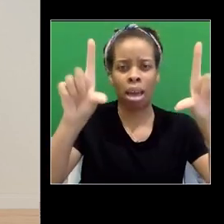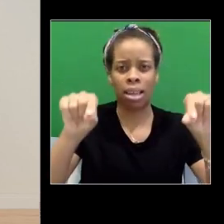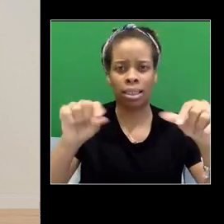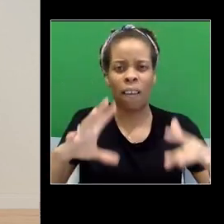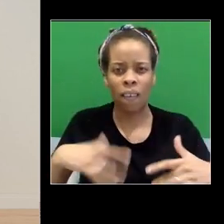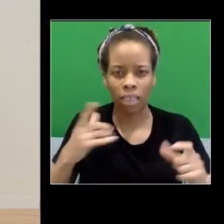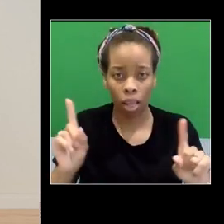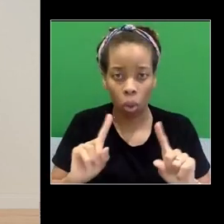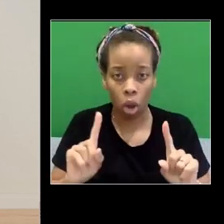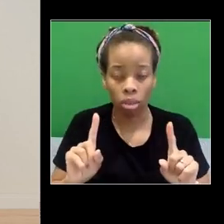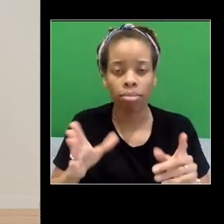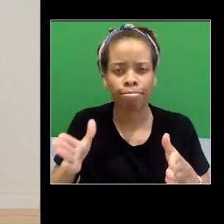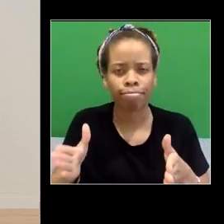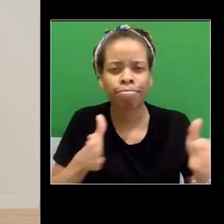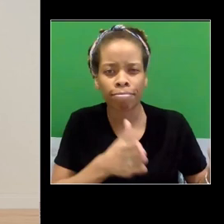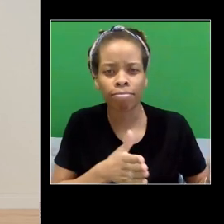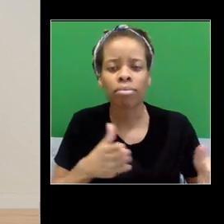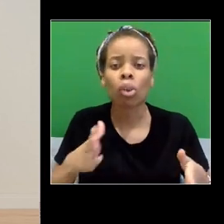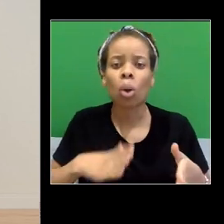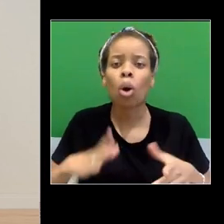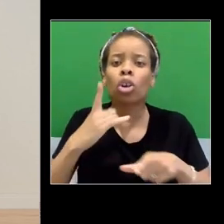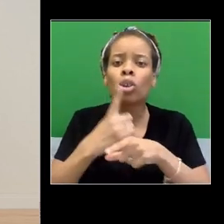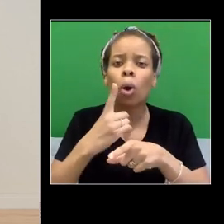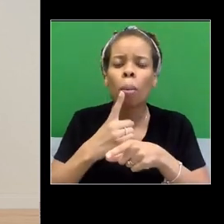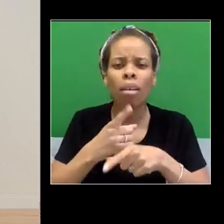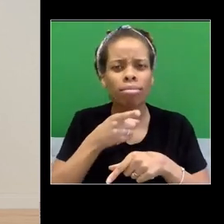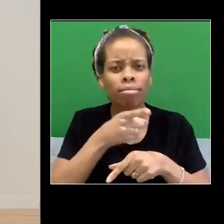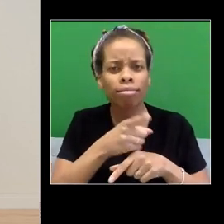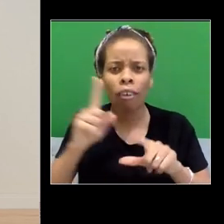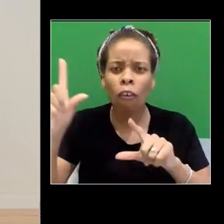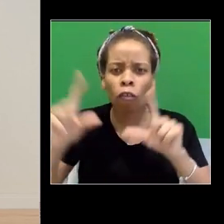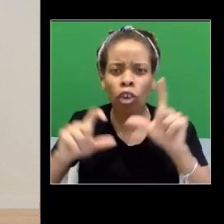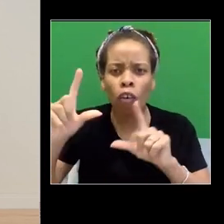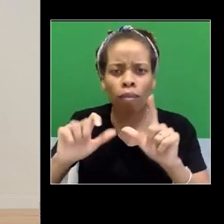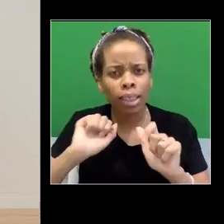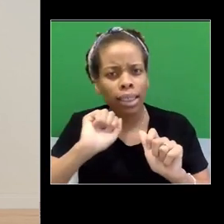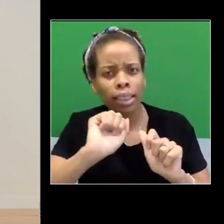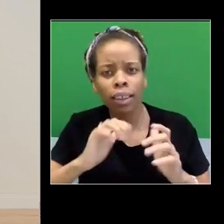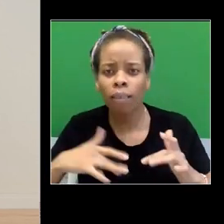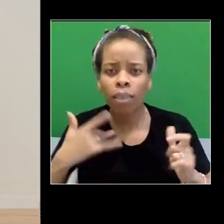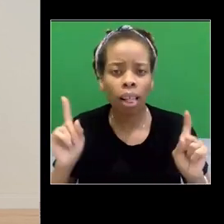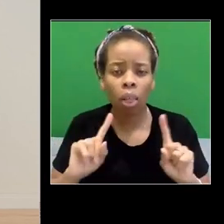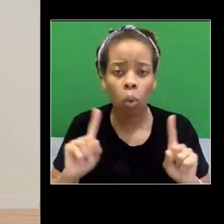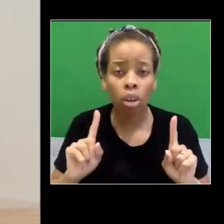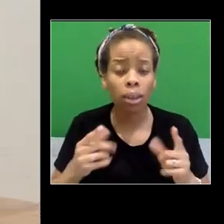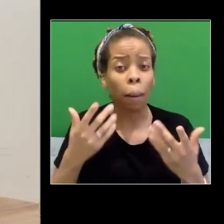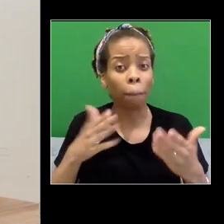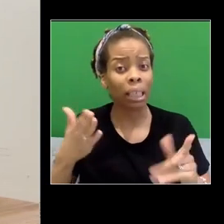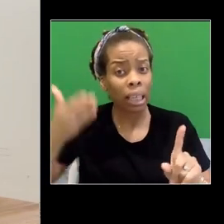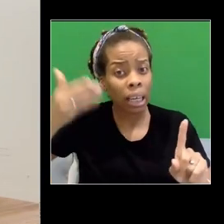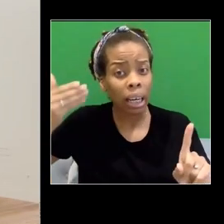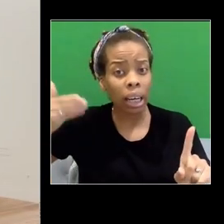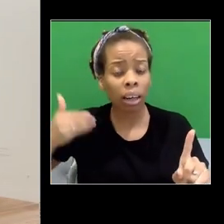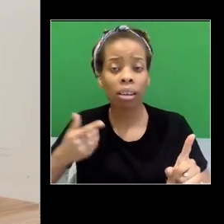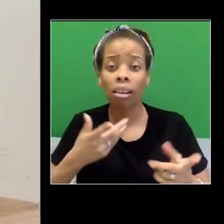specifically about if you could talk about your relationship to photography. Mm-hmm. I know you've spoken a lot about the way in which